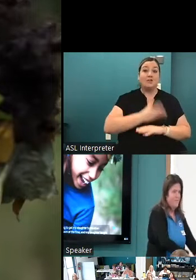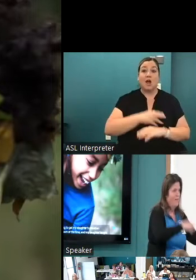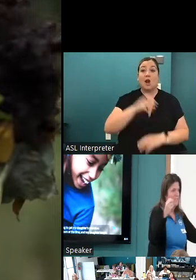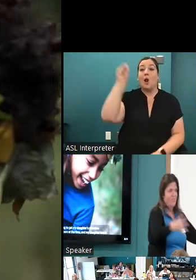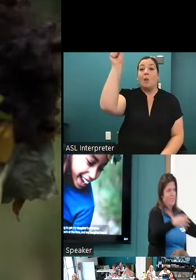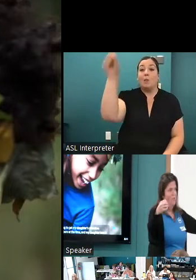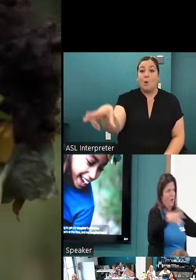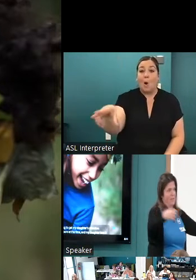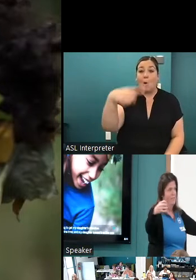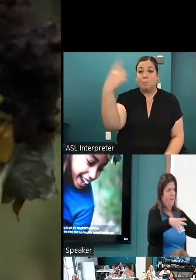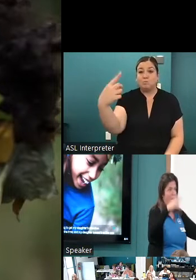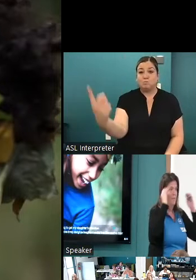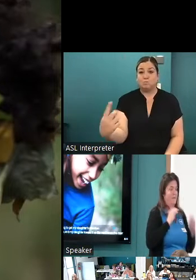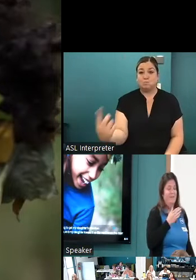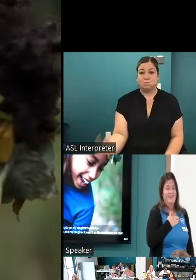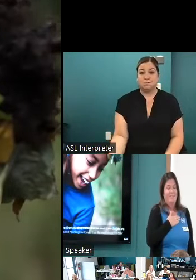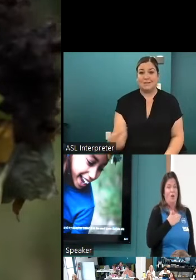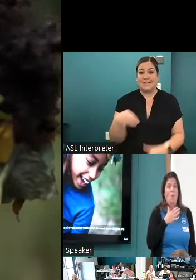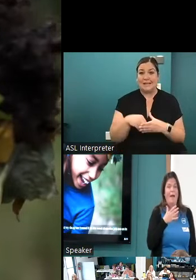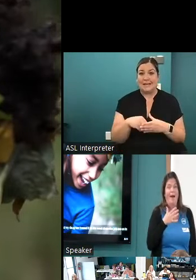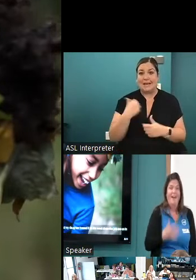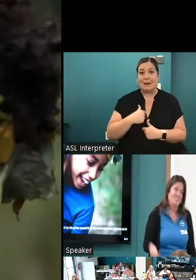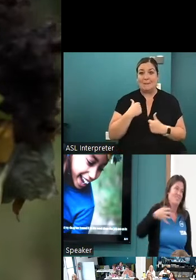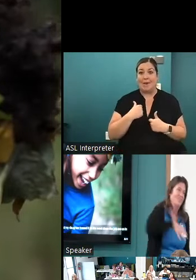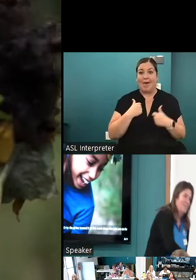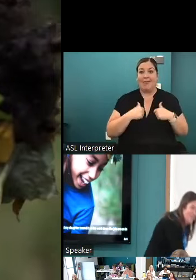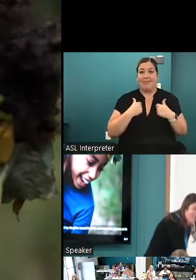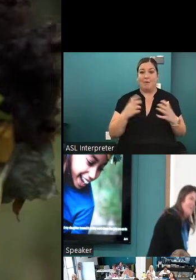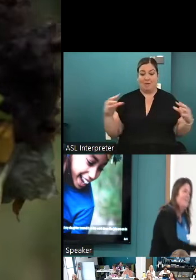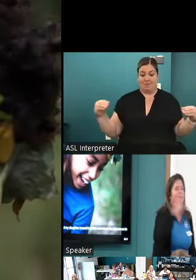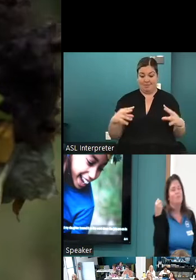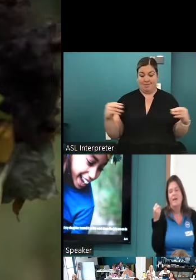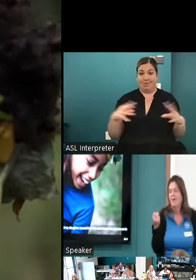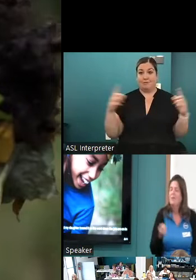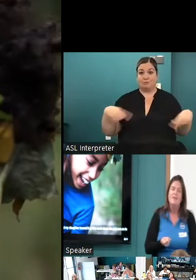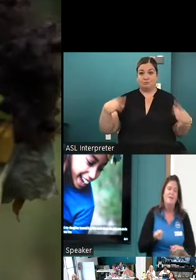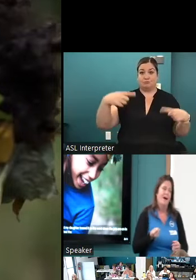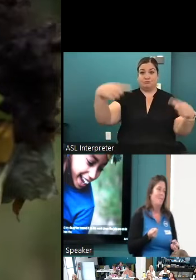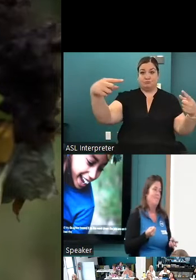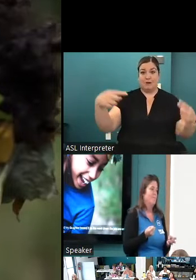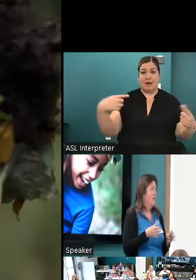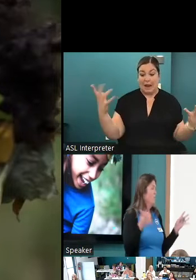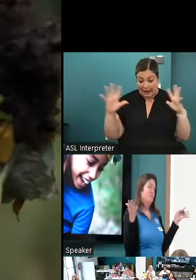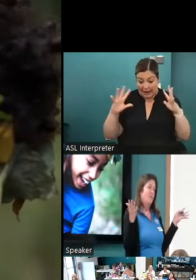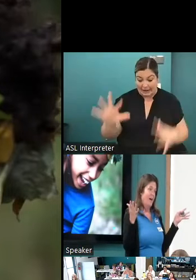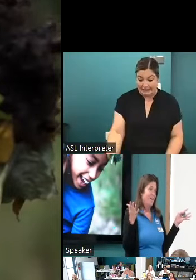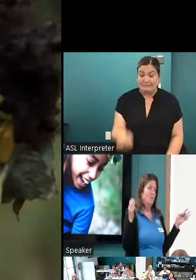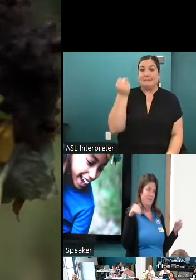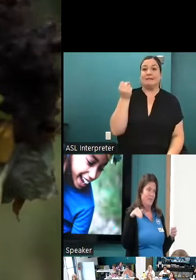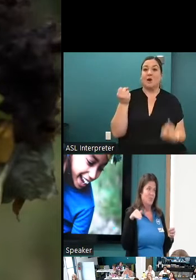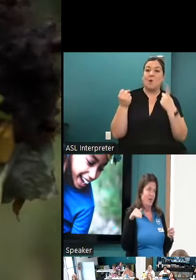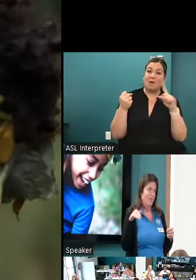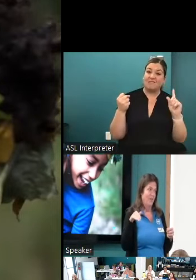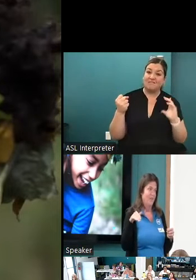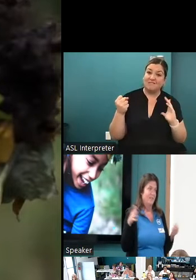like went down. The jets are on in the tub, and it's like, oh my gosh, and I reach down and I pull it out. It worked fine. We